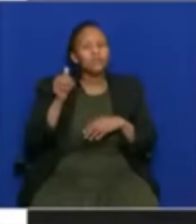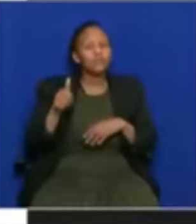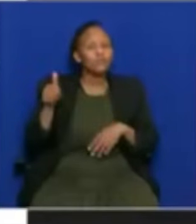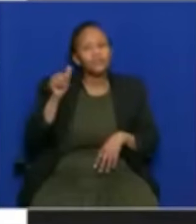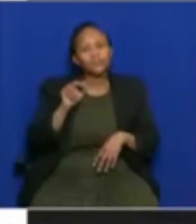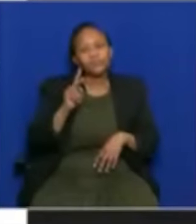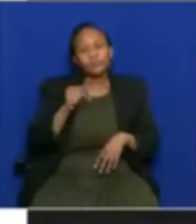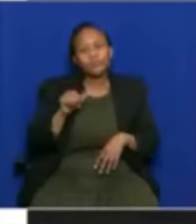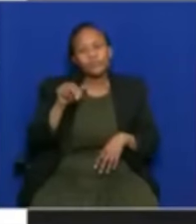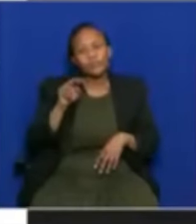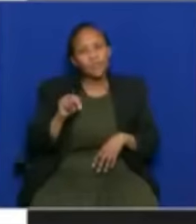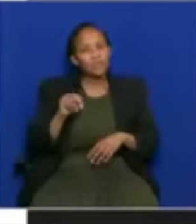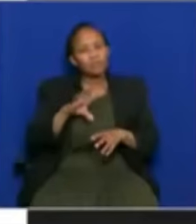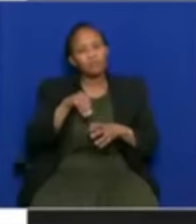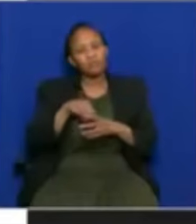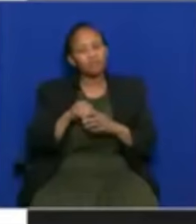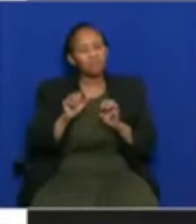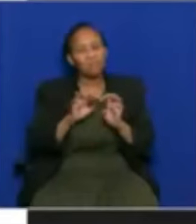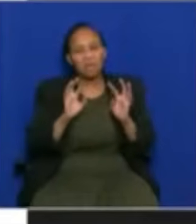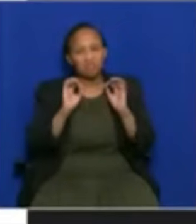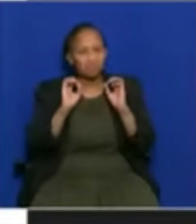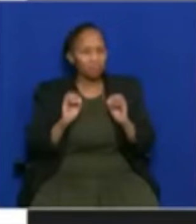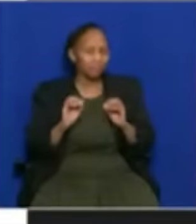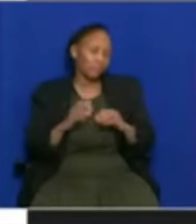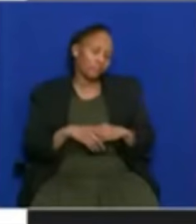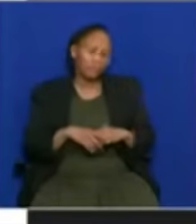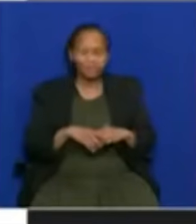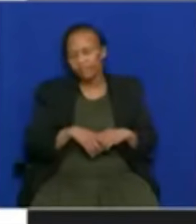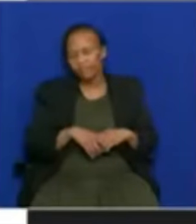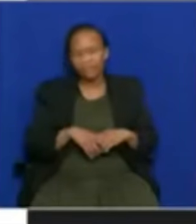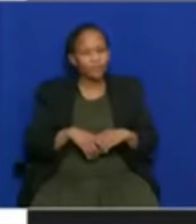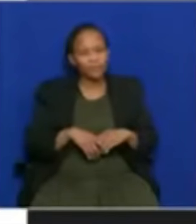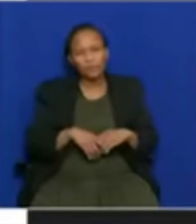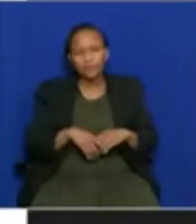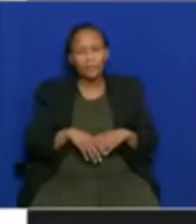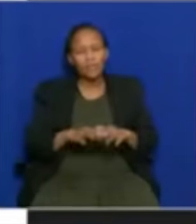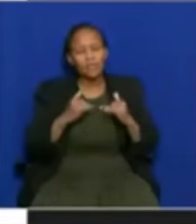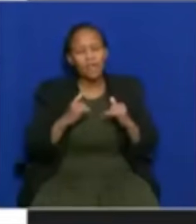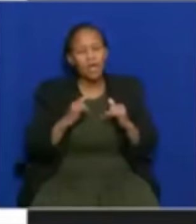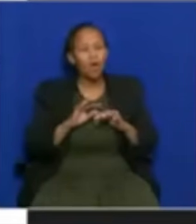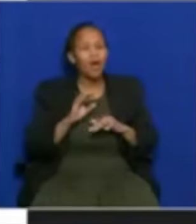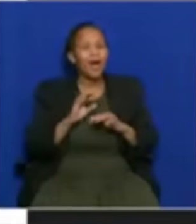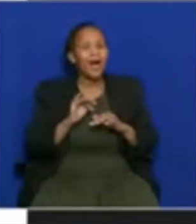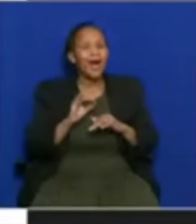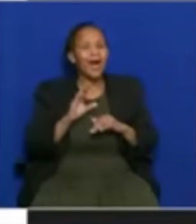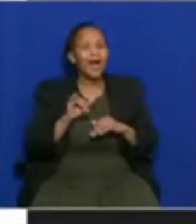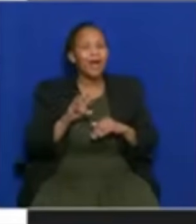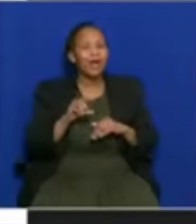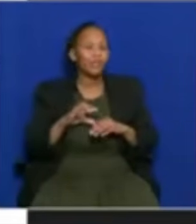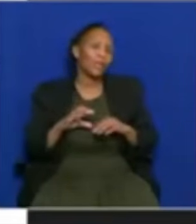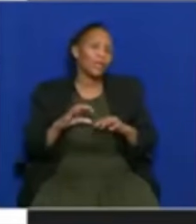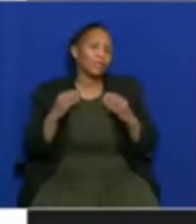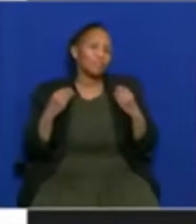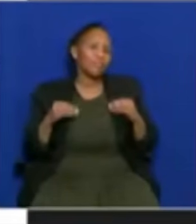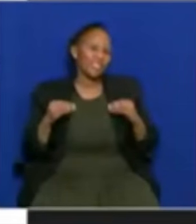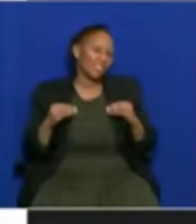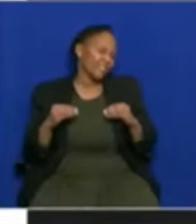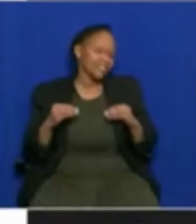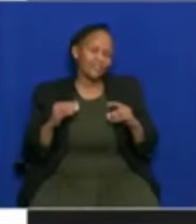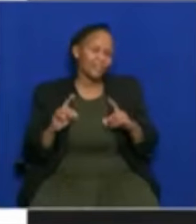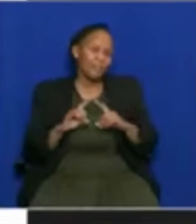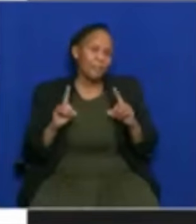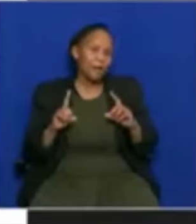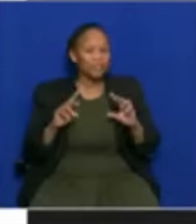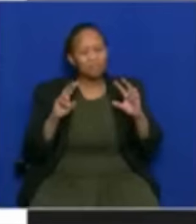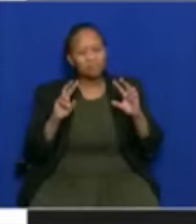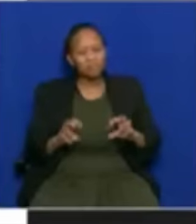business, or IDEC. Why was it IDEC's business? It's an investigation where we are saying business, the